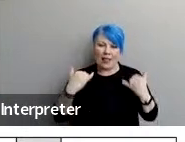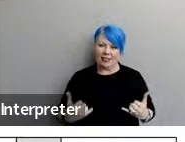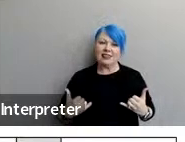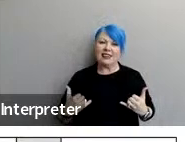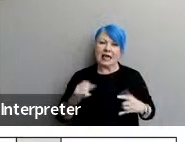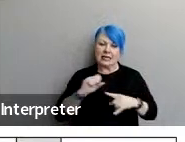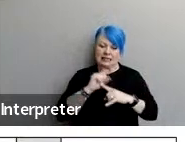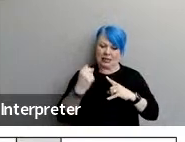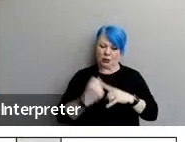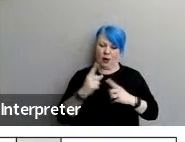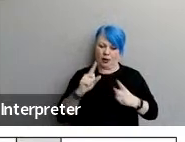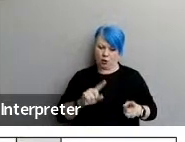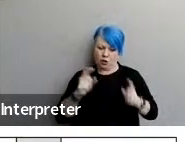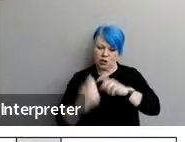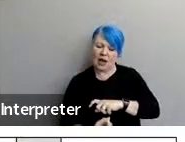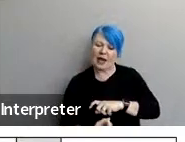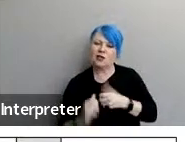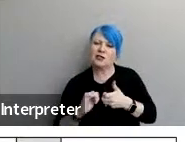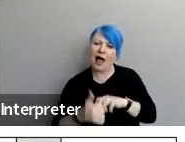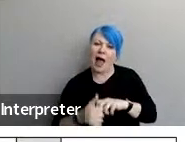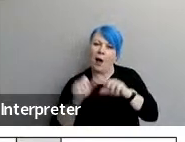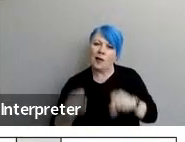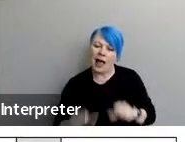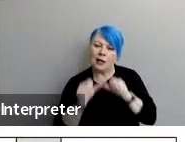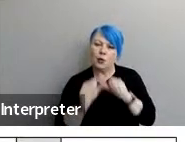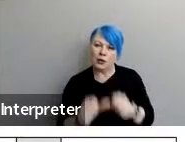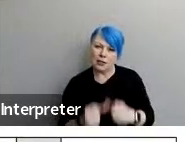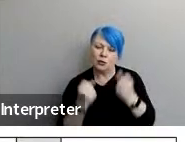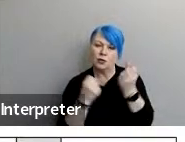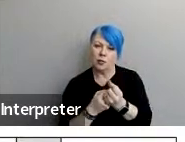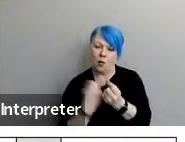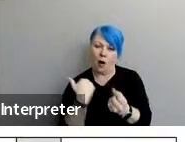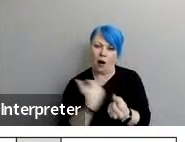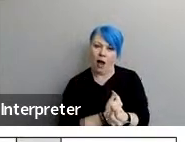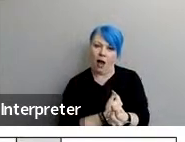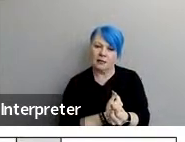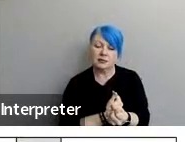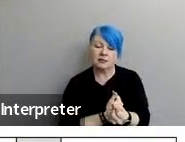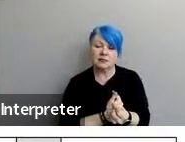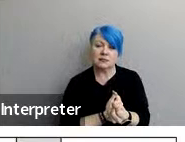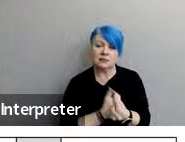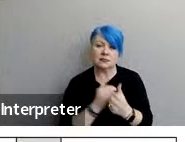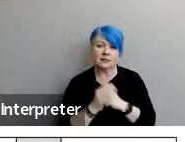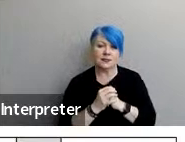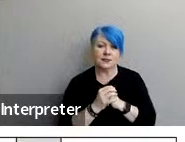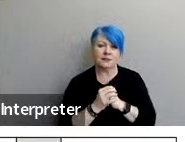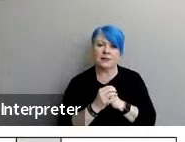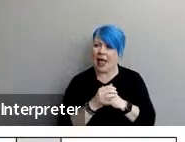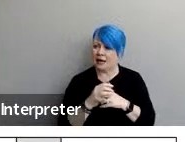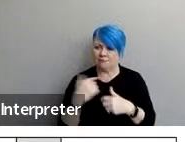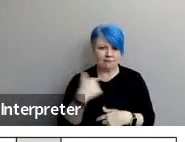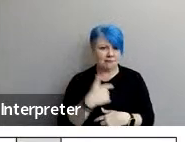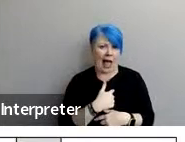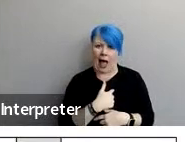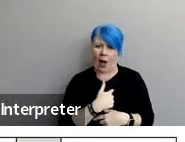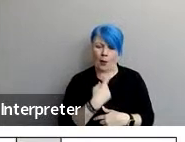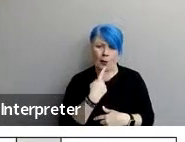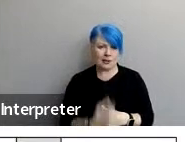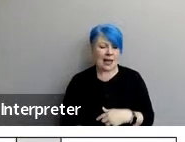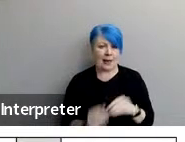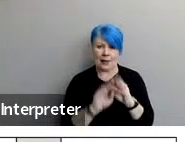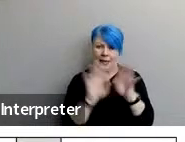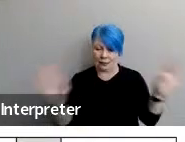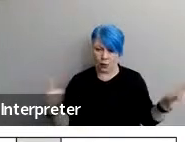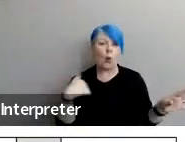How will you continue to support us, or will you continue to support us? And our stance is we will continue to support those districts that